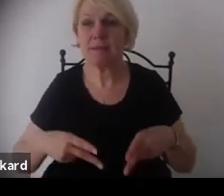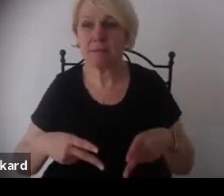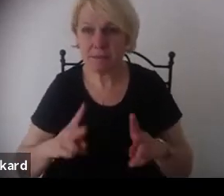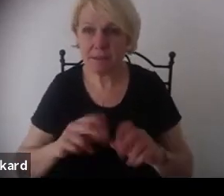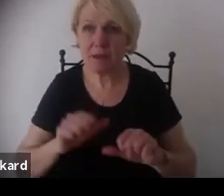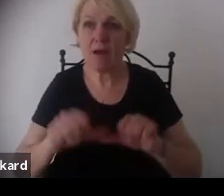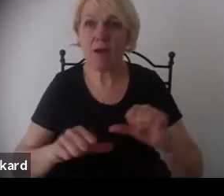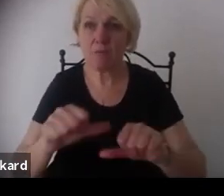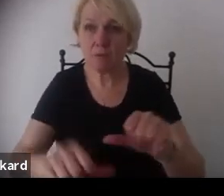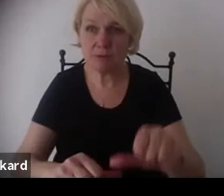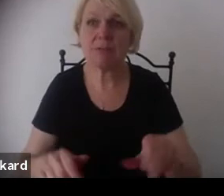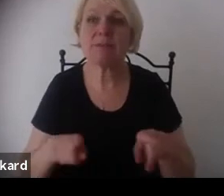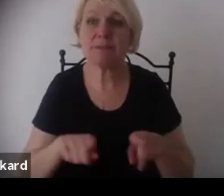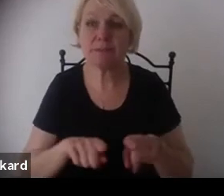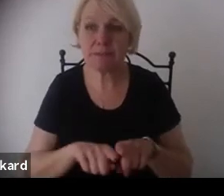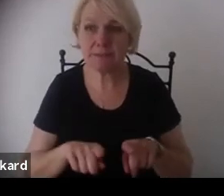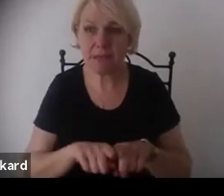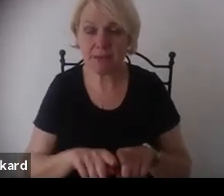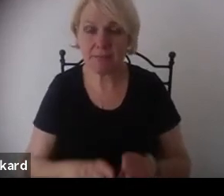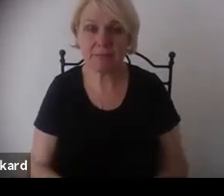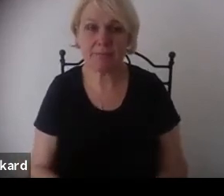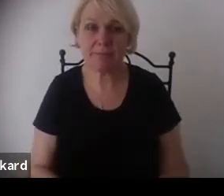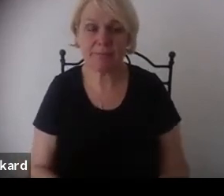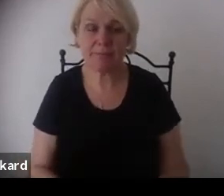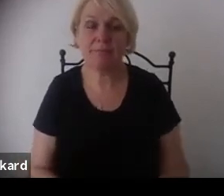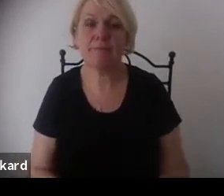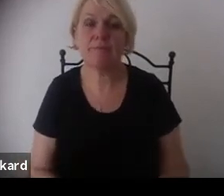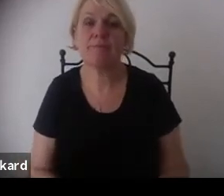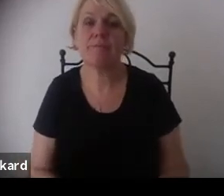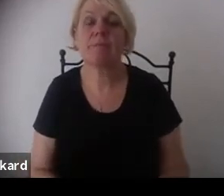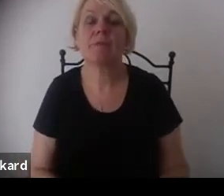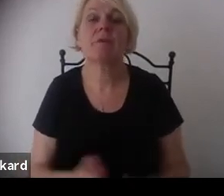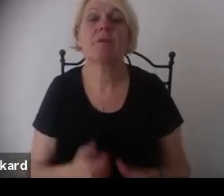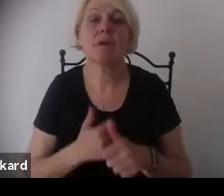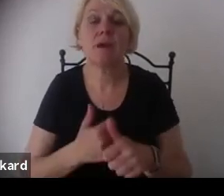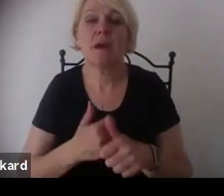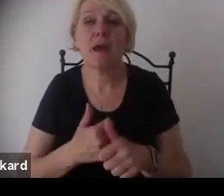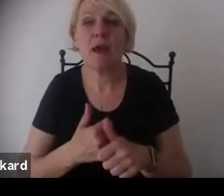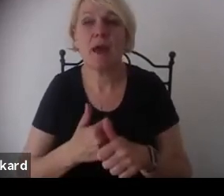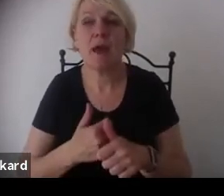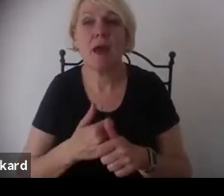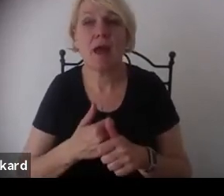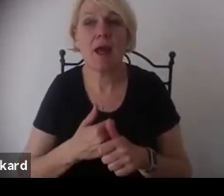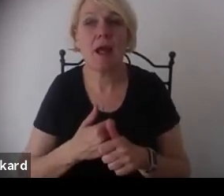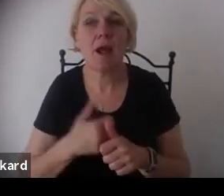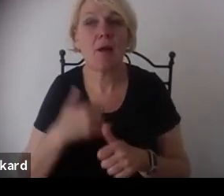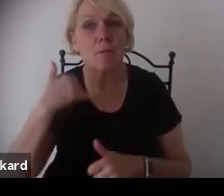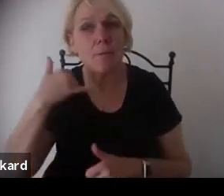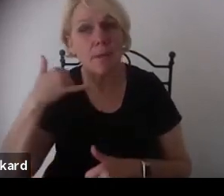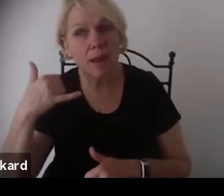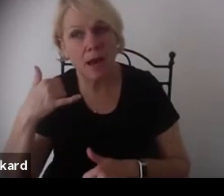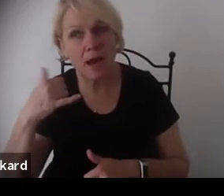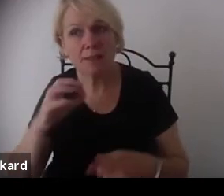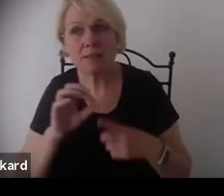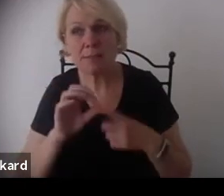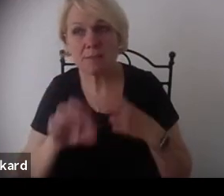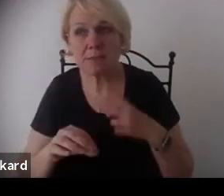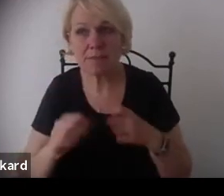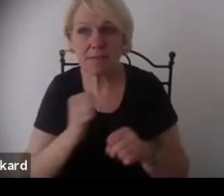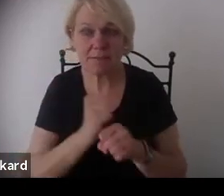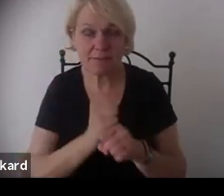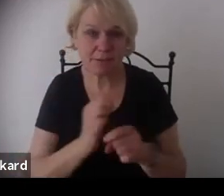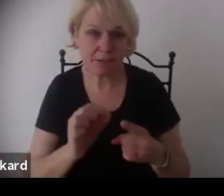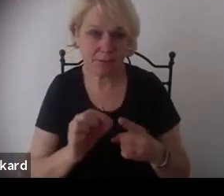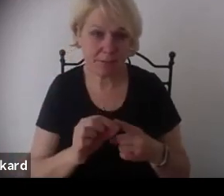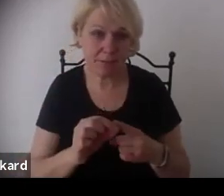also have a helpline specifically for GPs. So if a GP has somebody with them